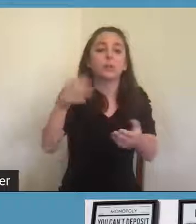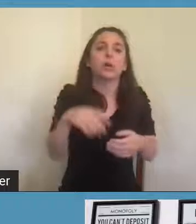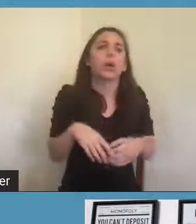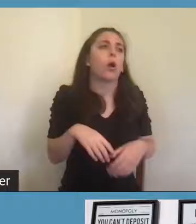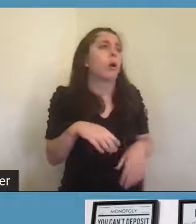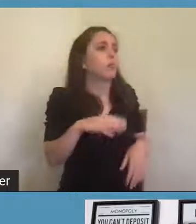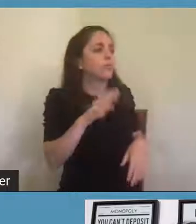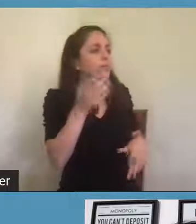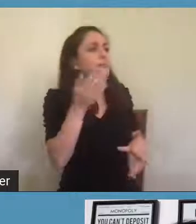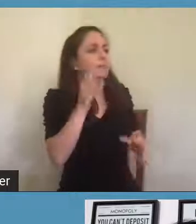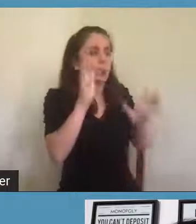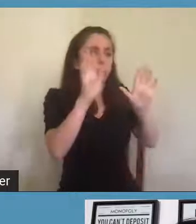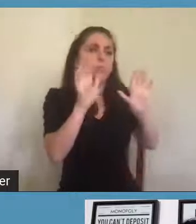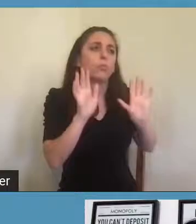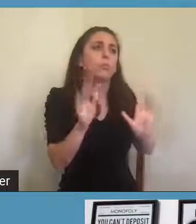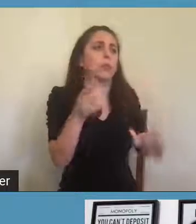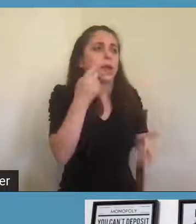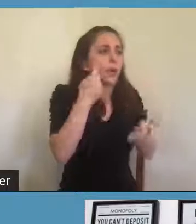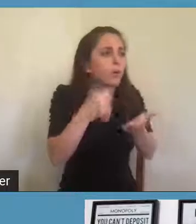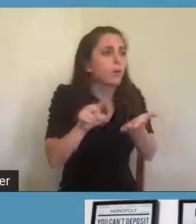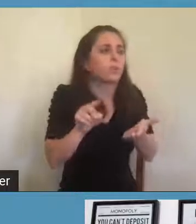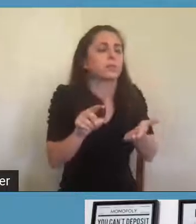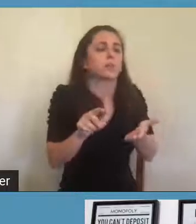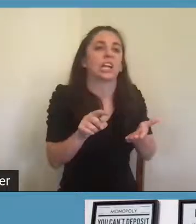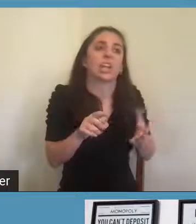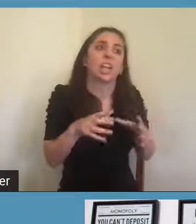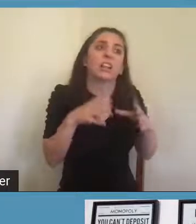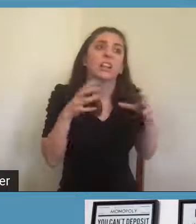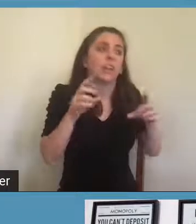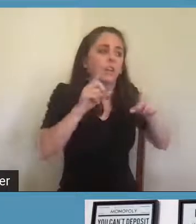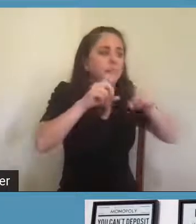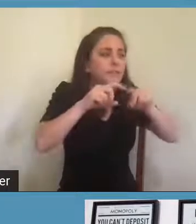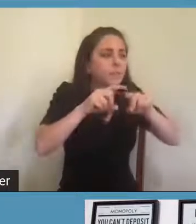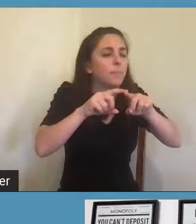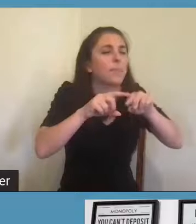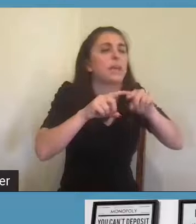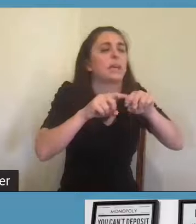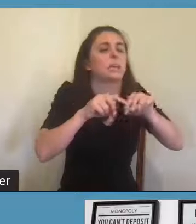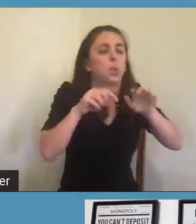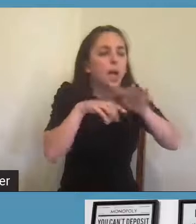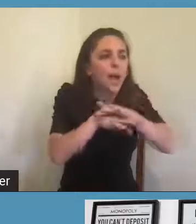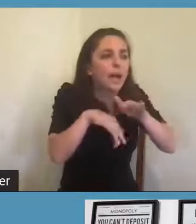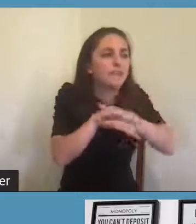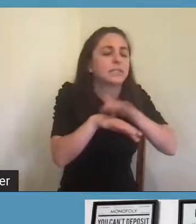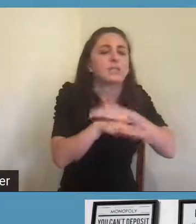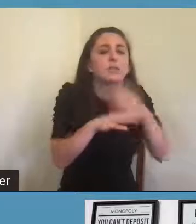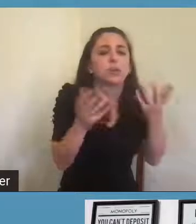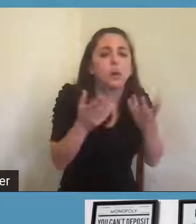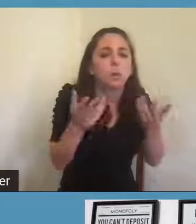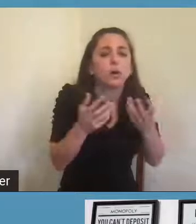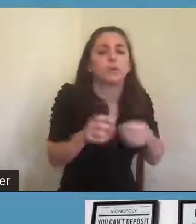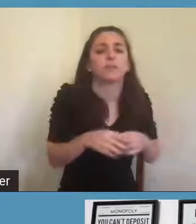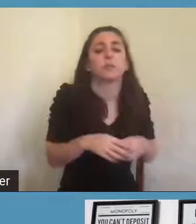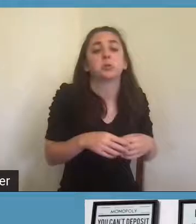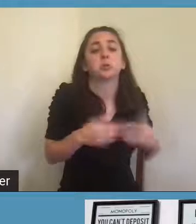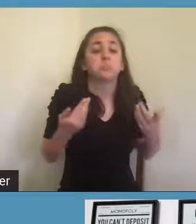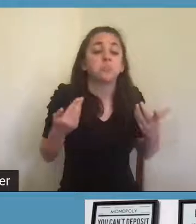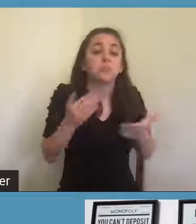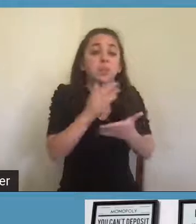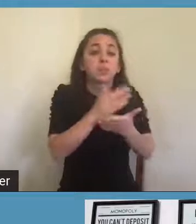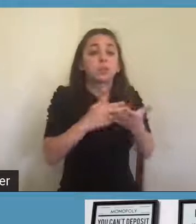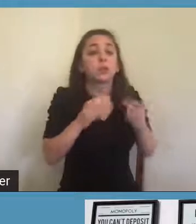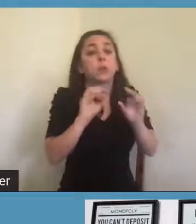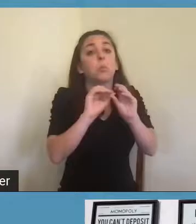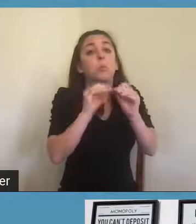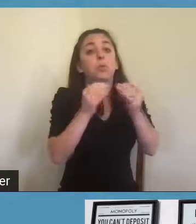mean, look, so a lot of this depends on what systems you already have access to. So for example, some organizations where you might